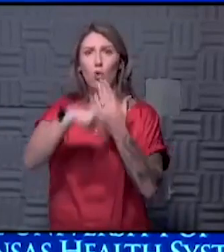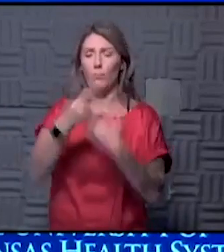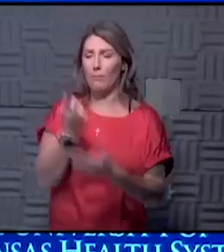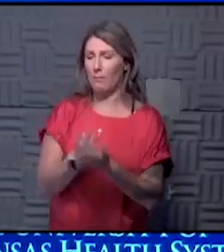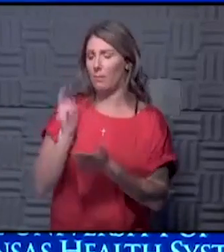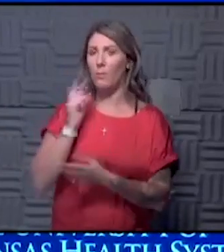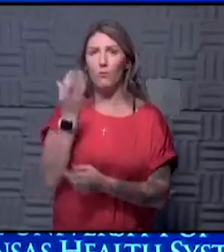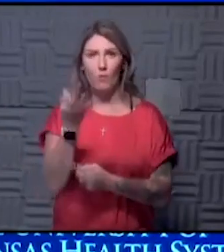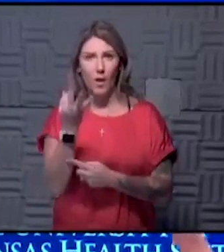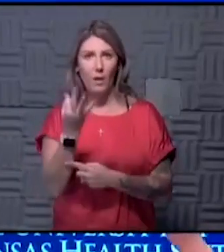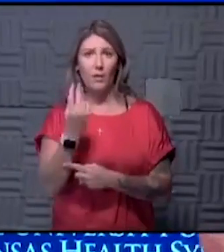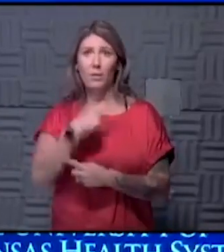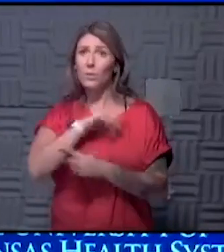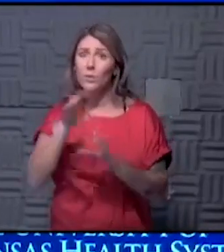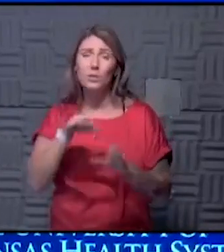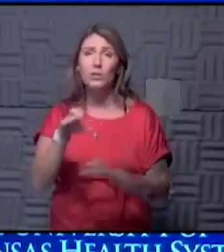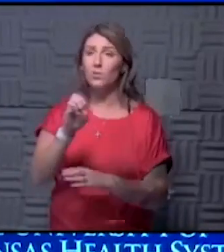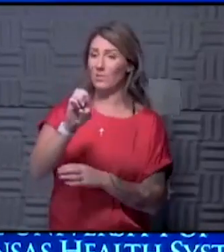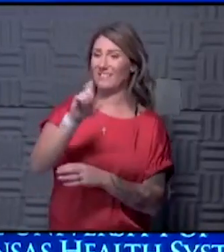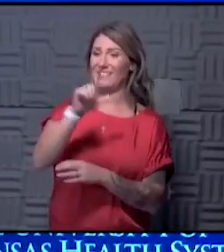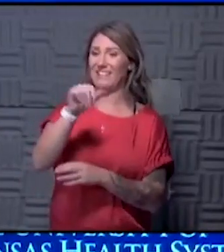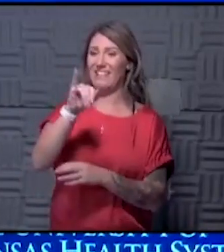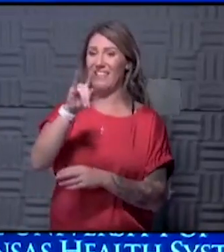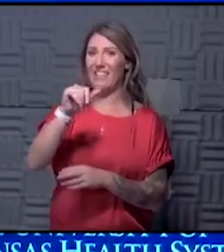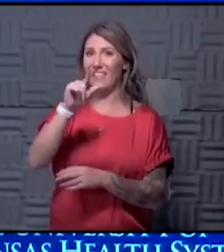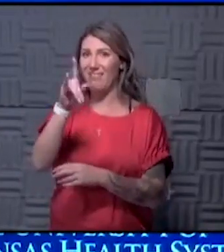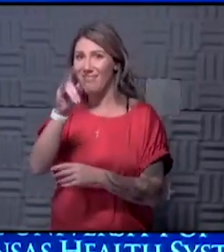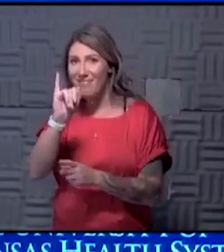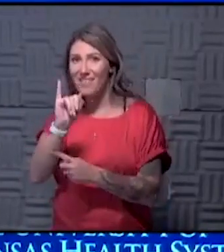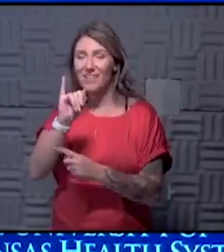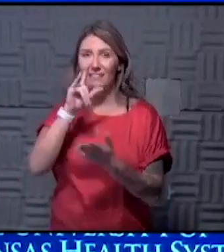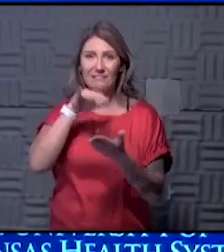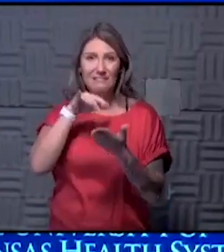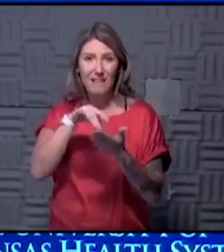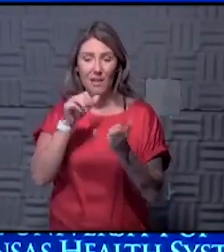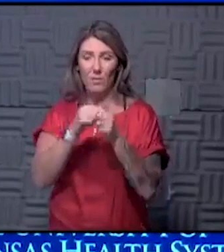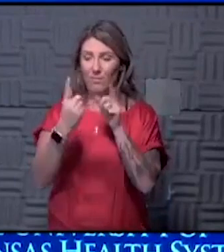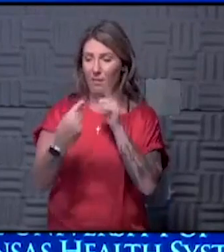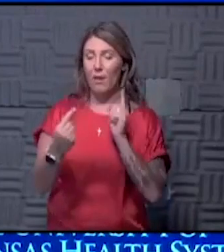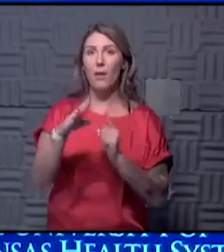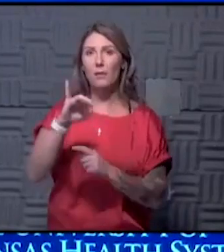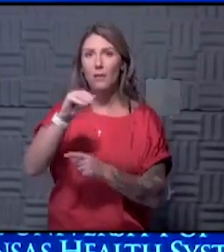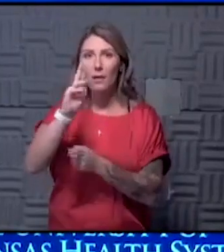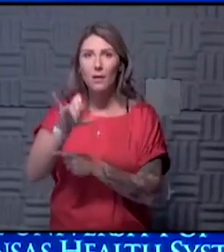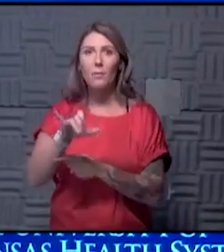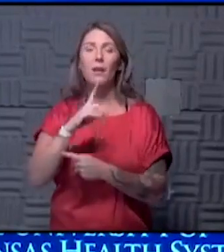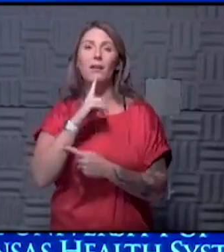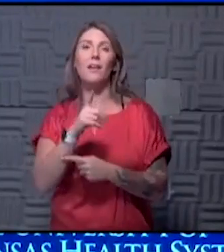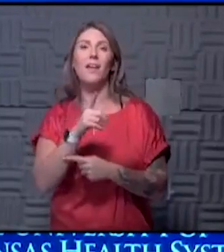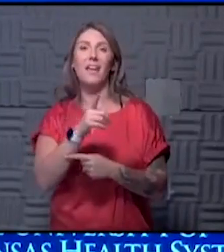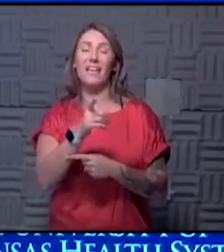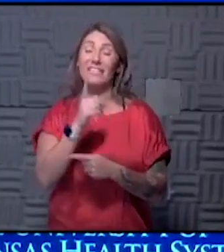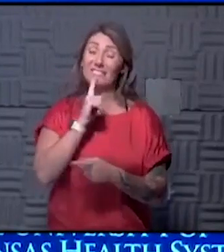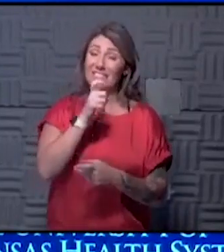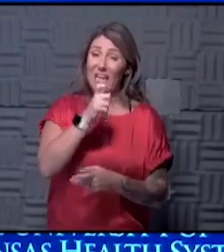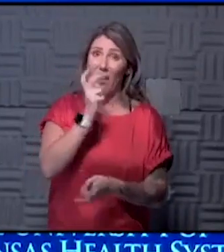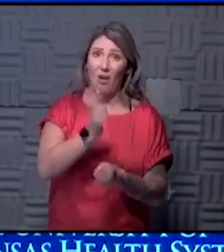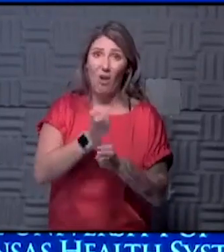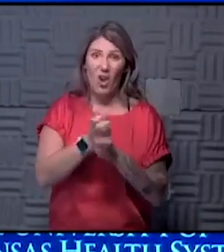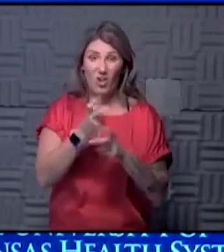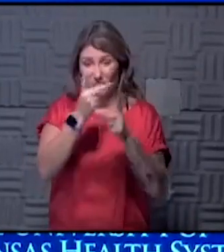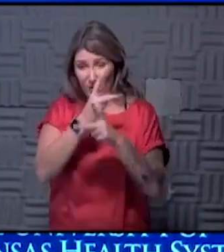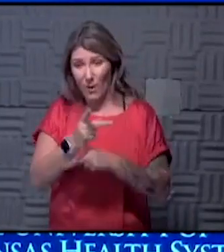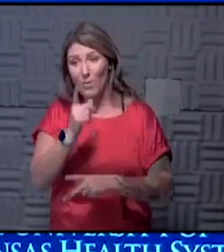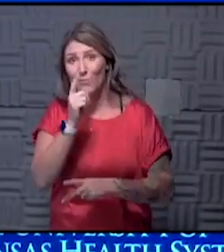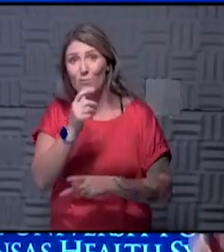Friday, and you know, we're doing the Eli Lilly study on a monoclonal antibody, and he said, you know, it's probably not hard to figure out who got the drug. It's,